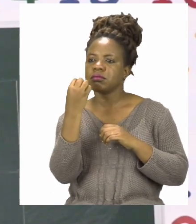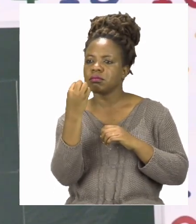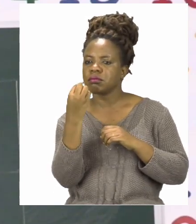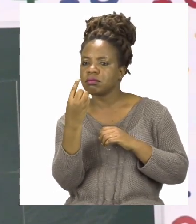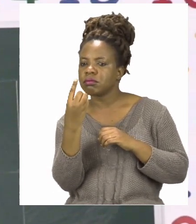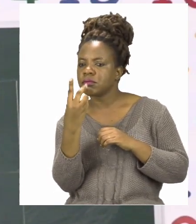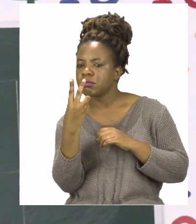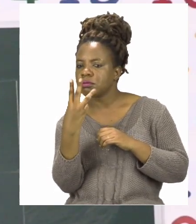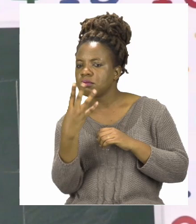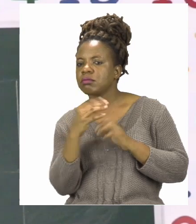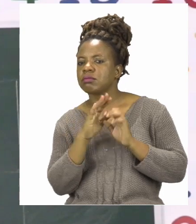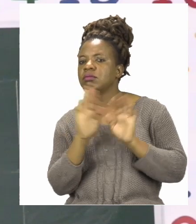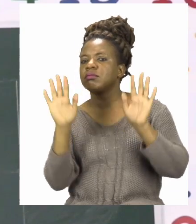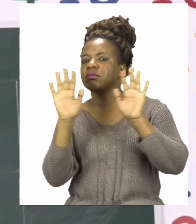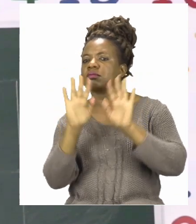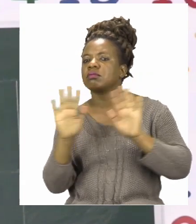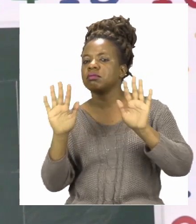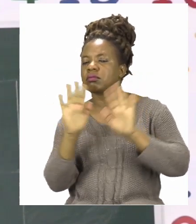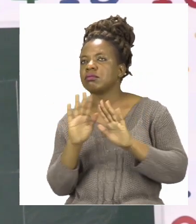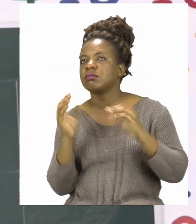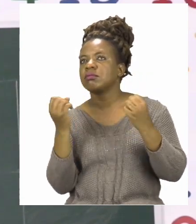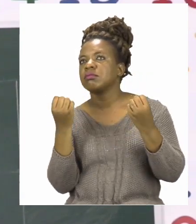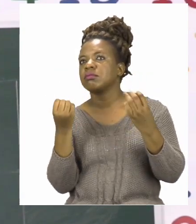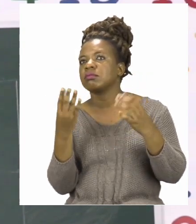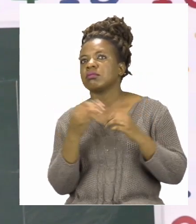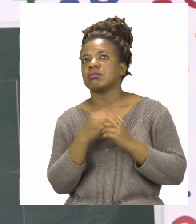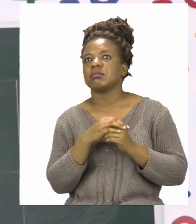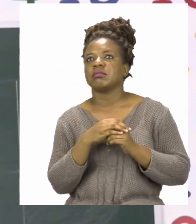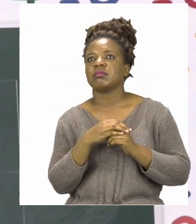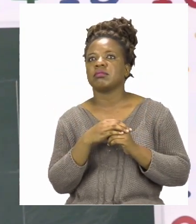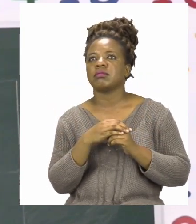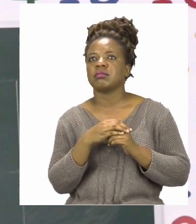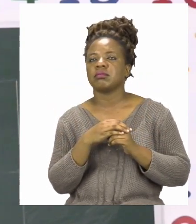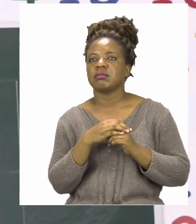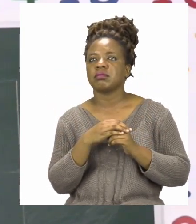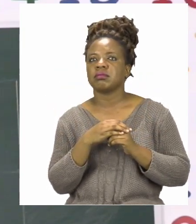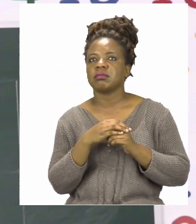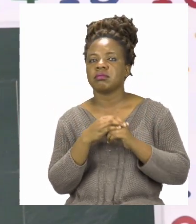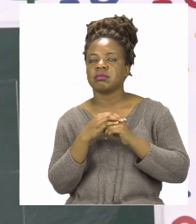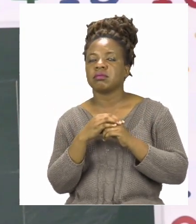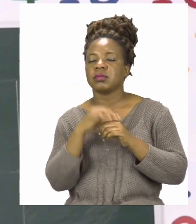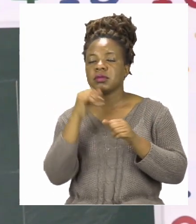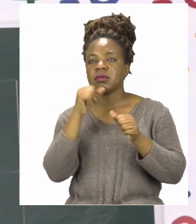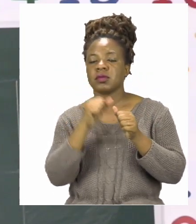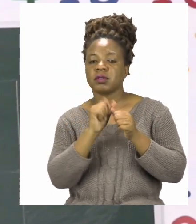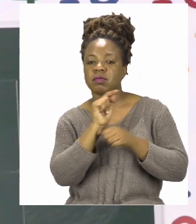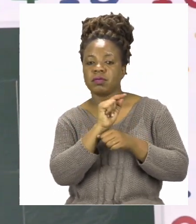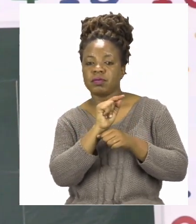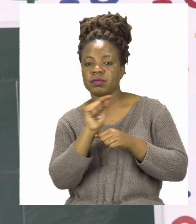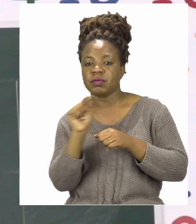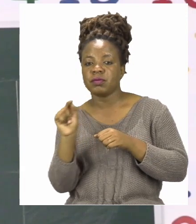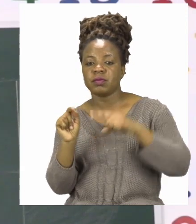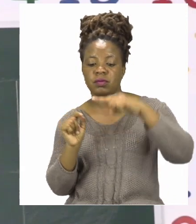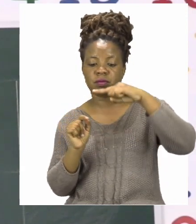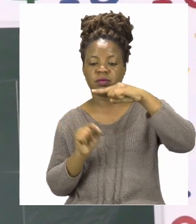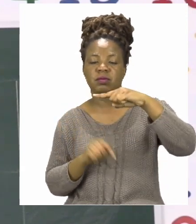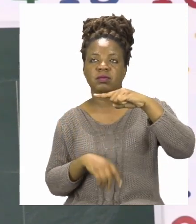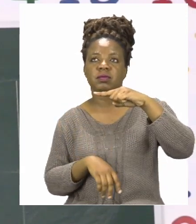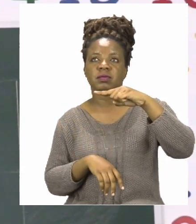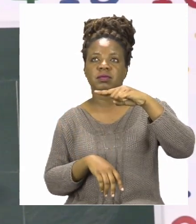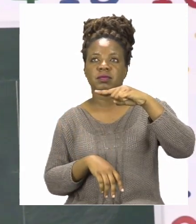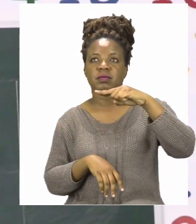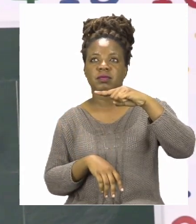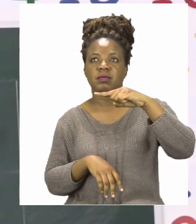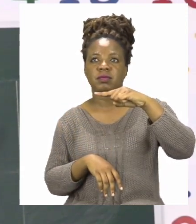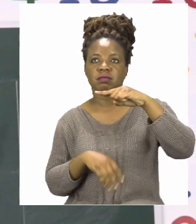how many are shaded as separate fractions. So first we have to put a line over our